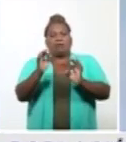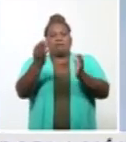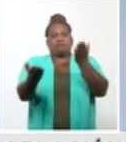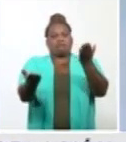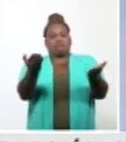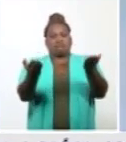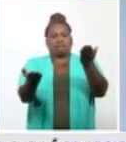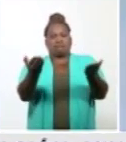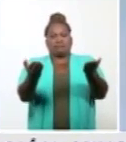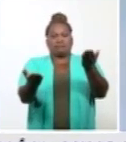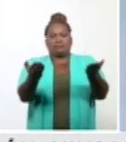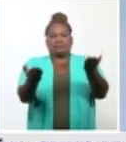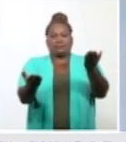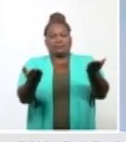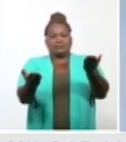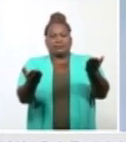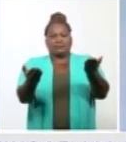these,